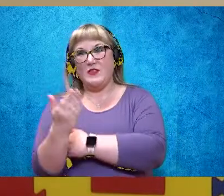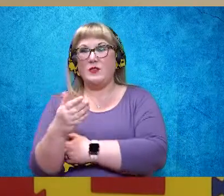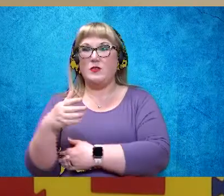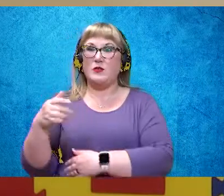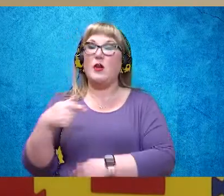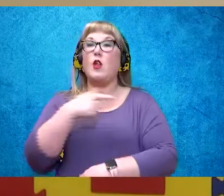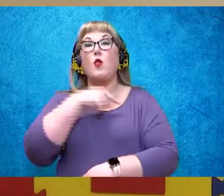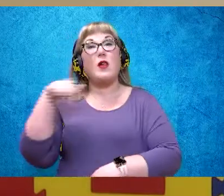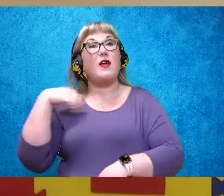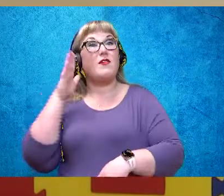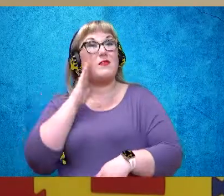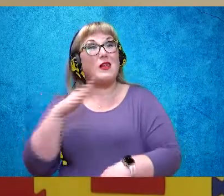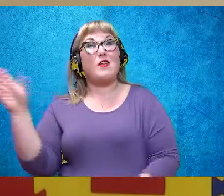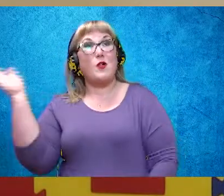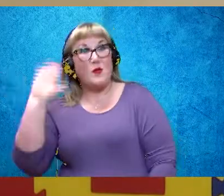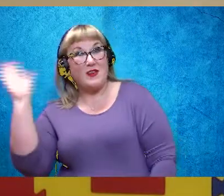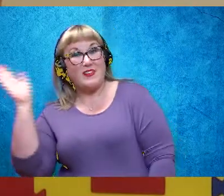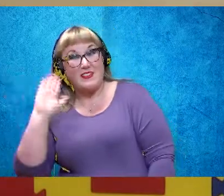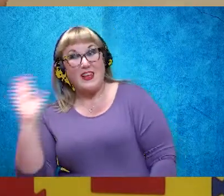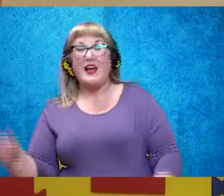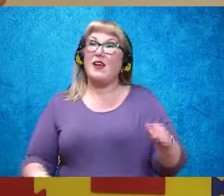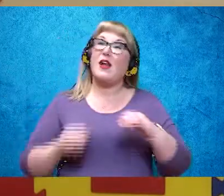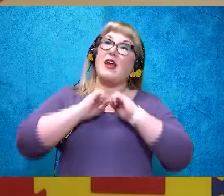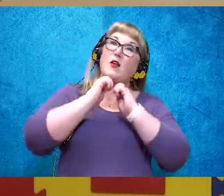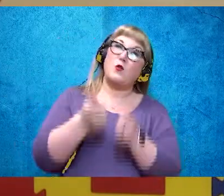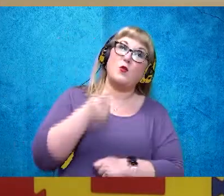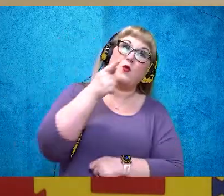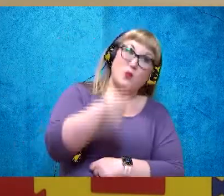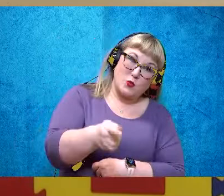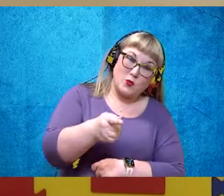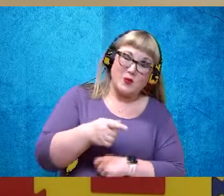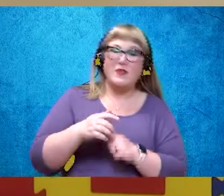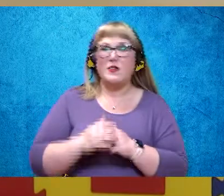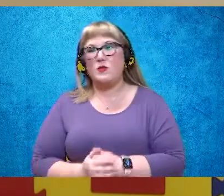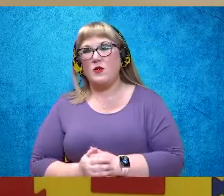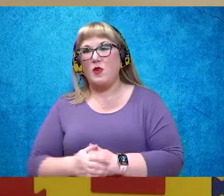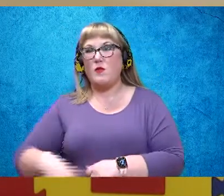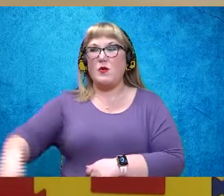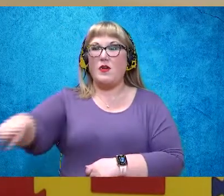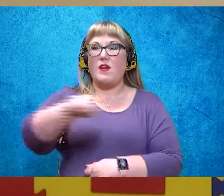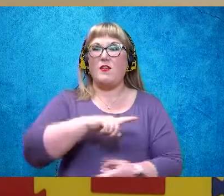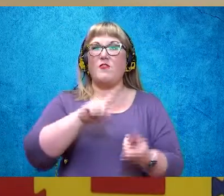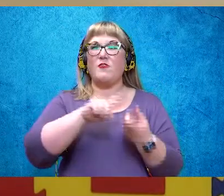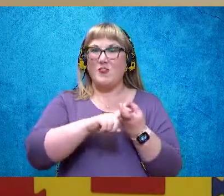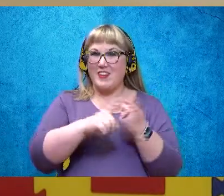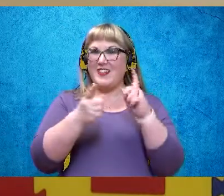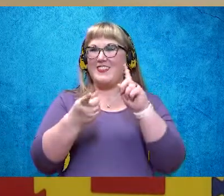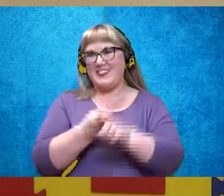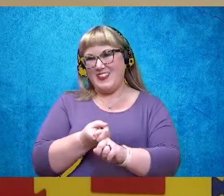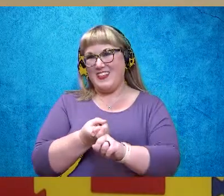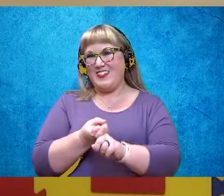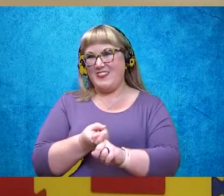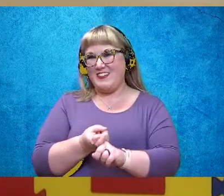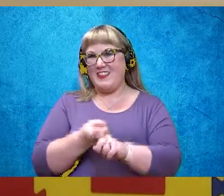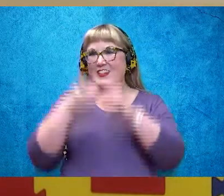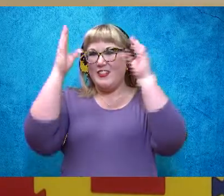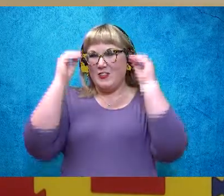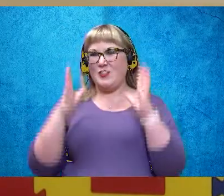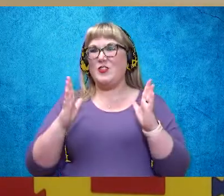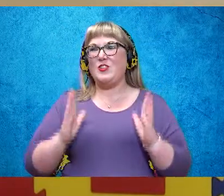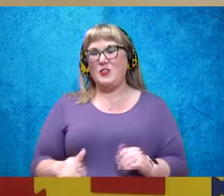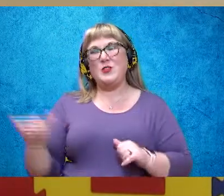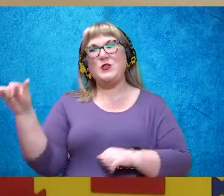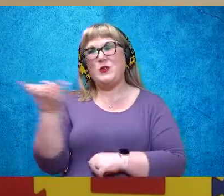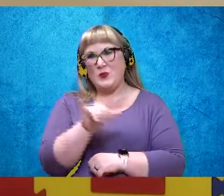We'll say hello and how do you do to all our friends and